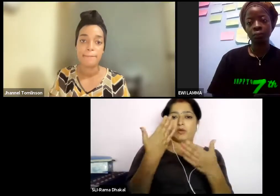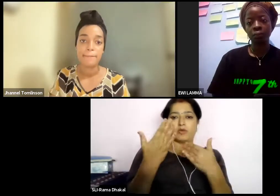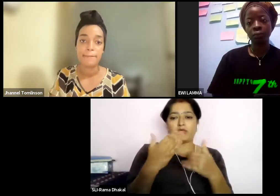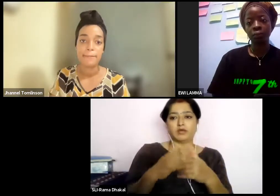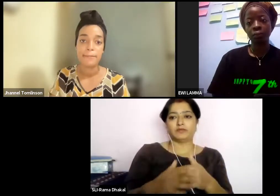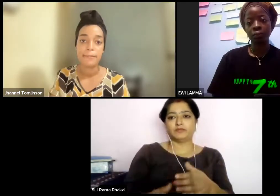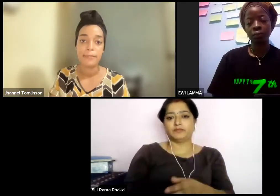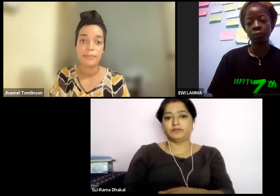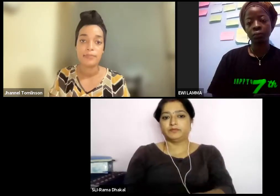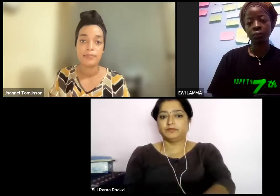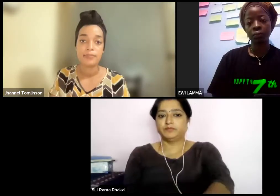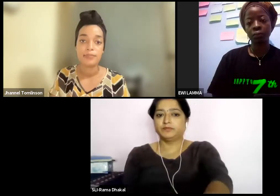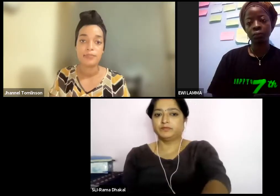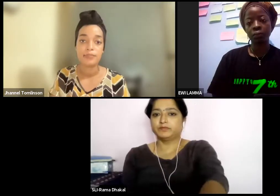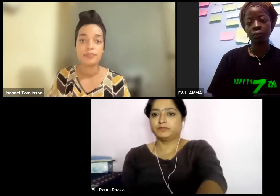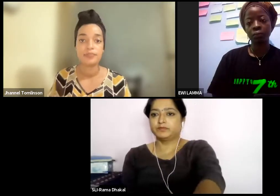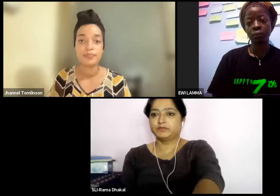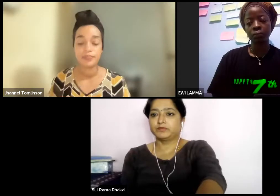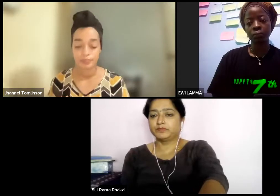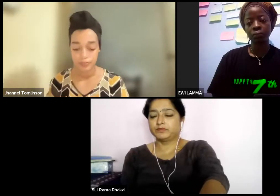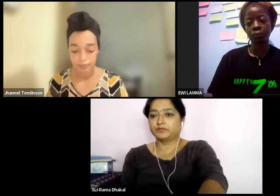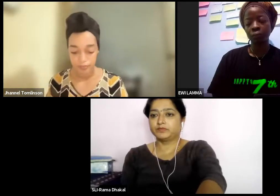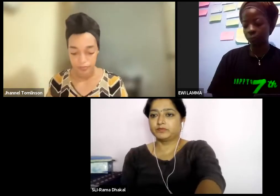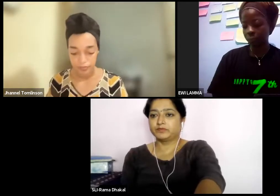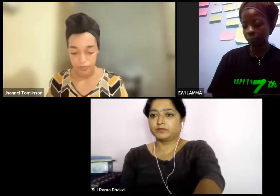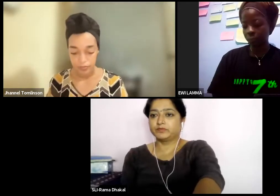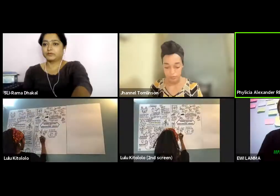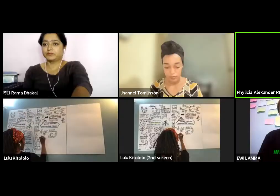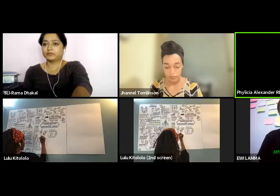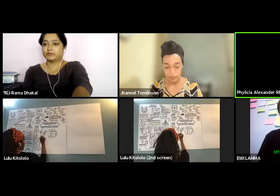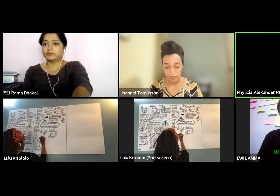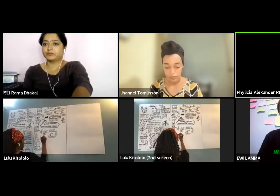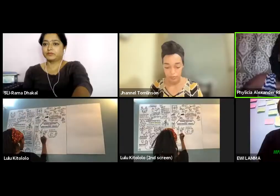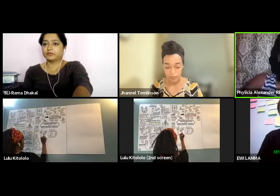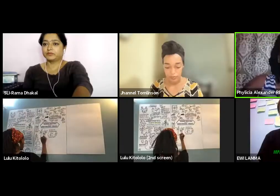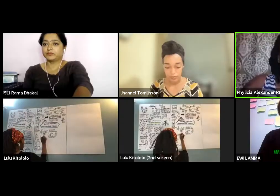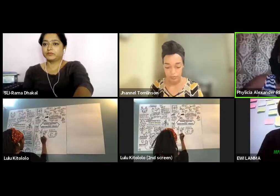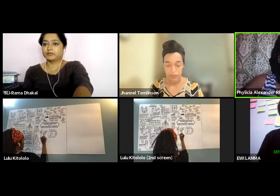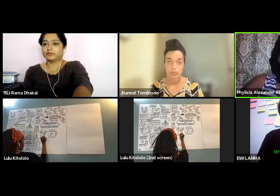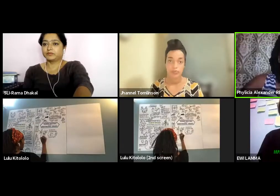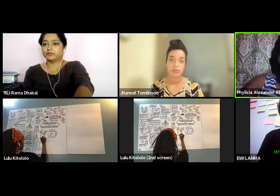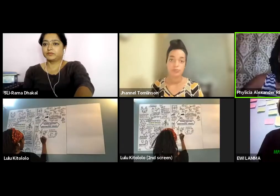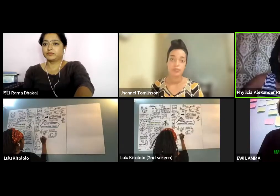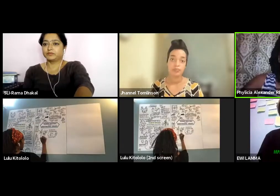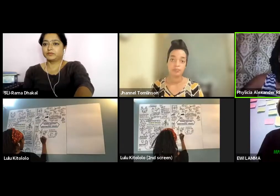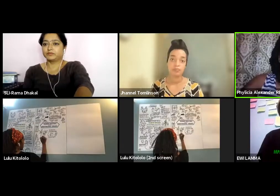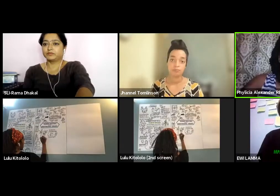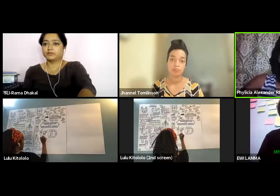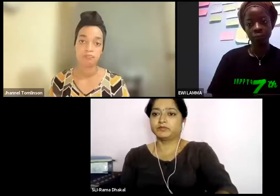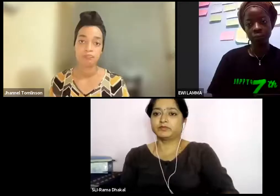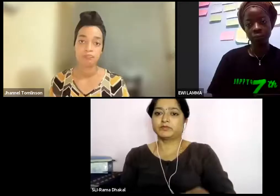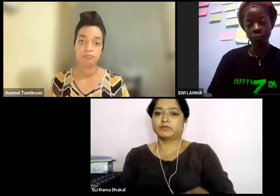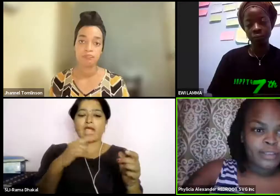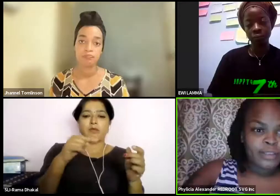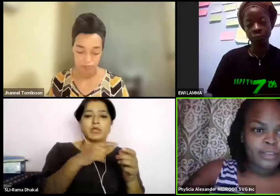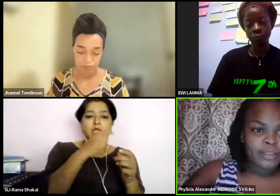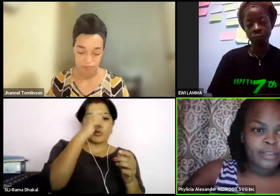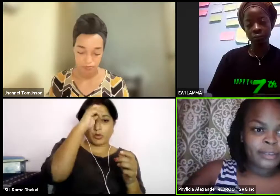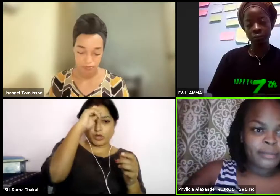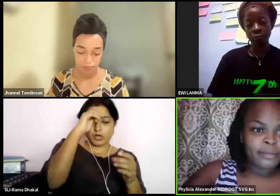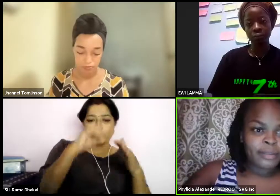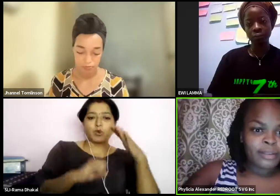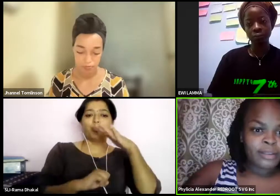So one of our major challenge or barriers being the